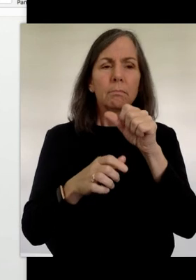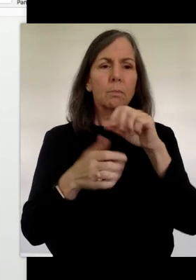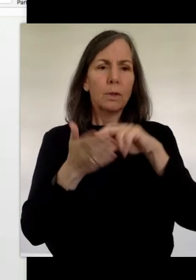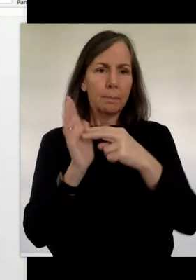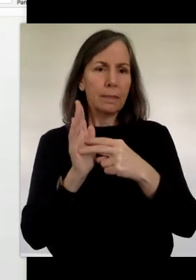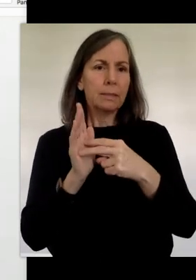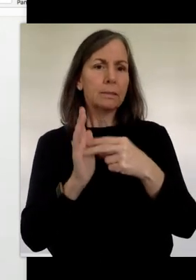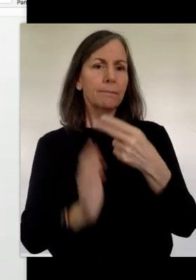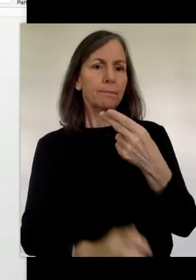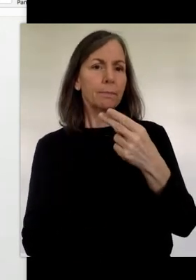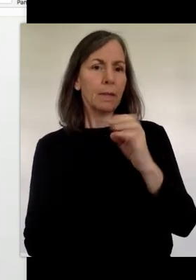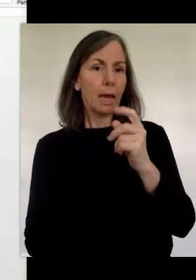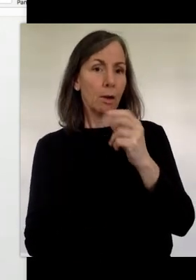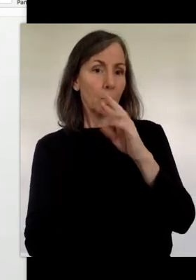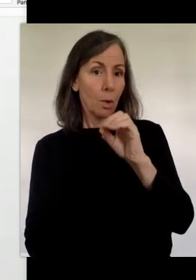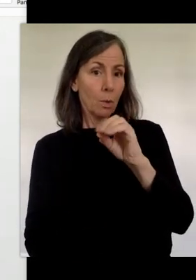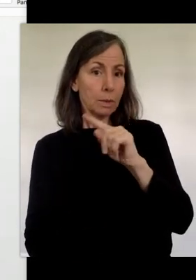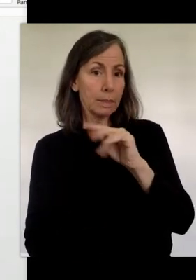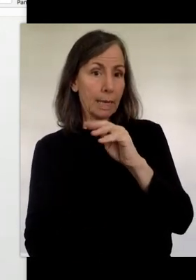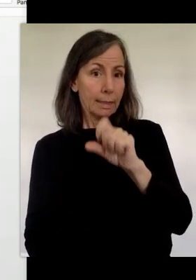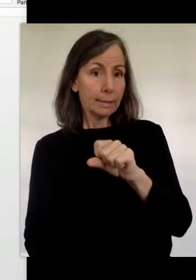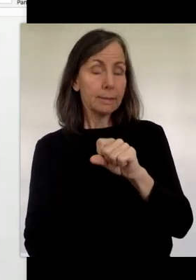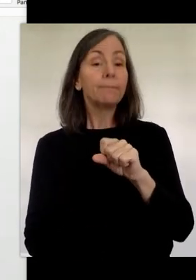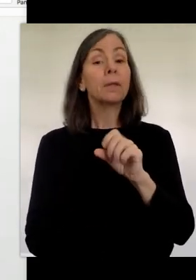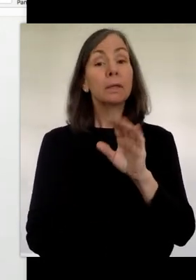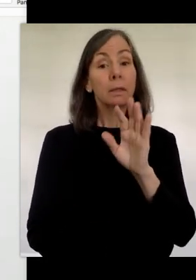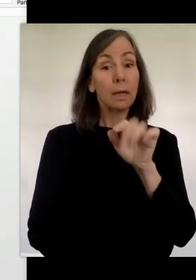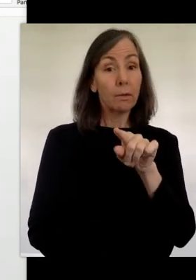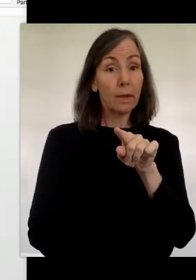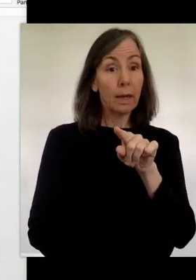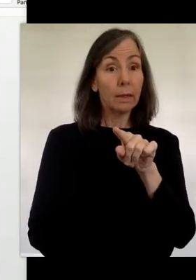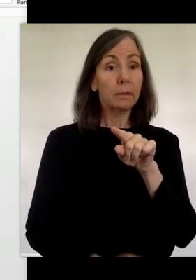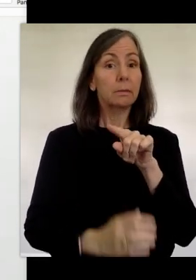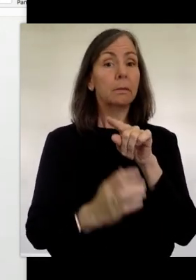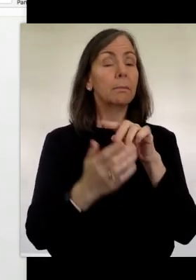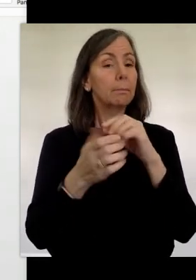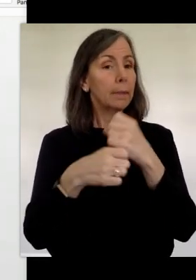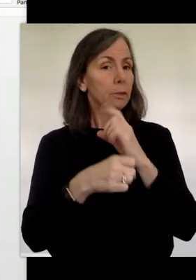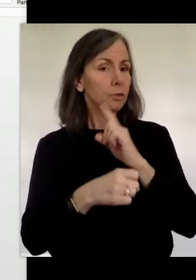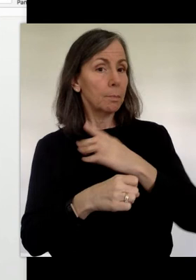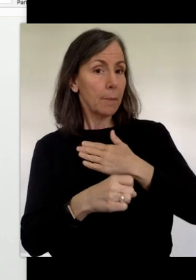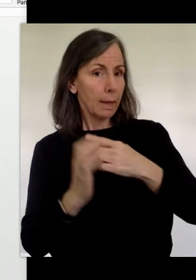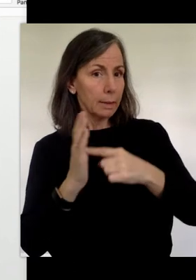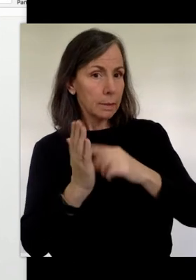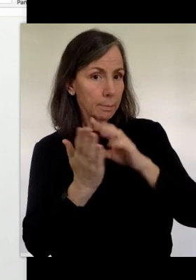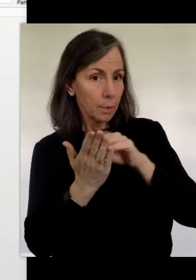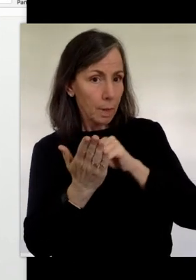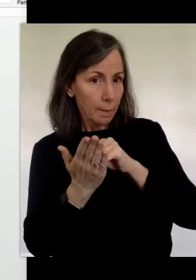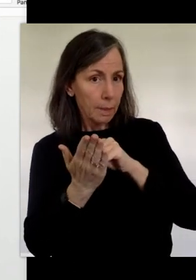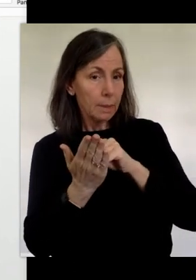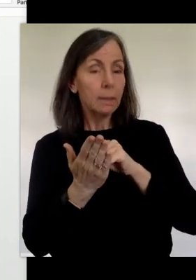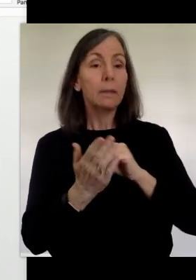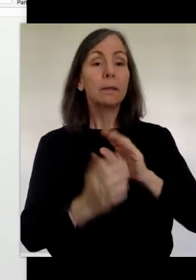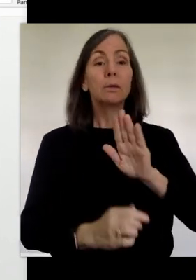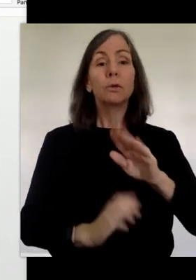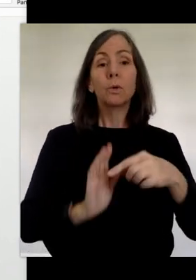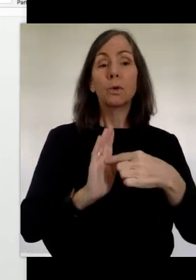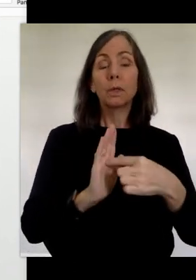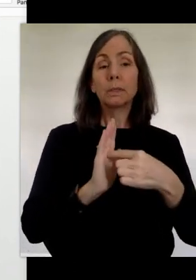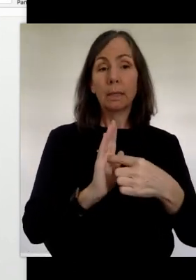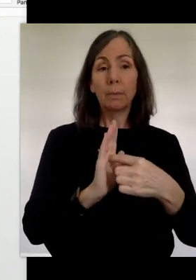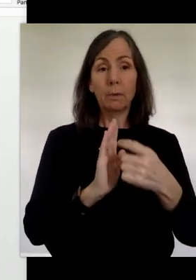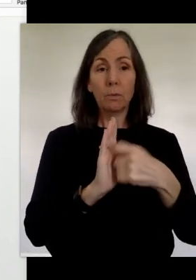today and this one. You can write it on notebook paper, write it on Notability, or on a Google Doc,